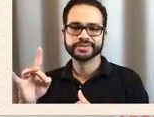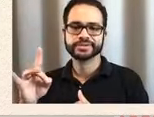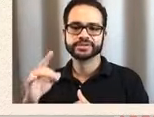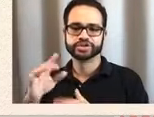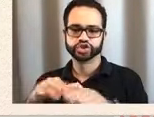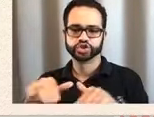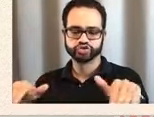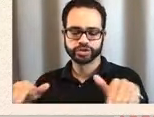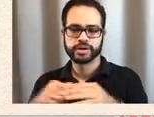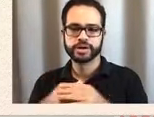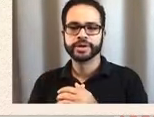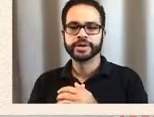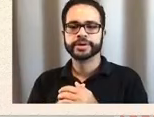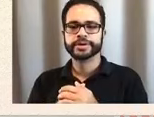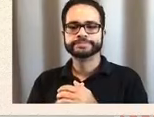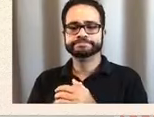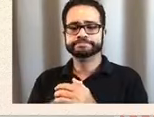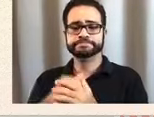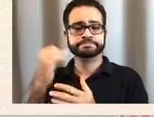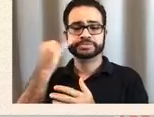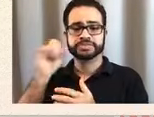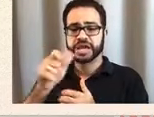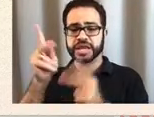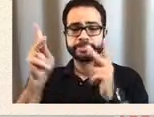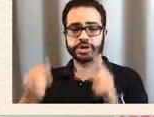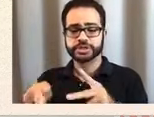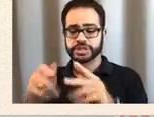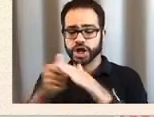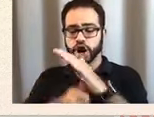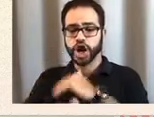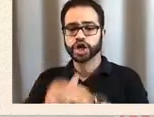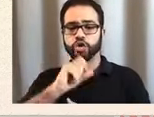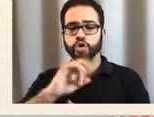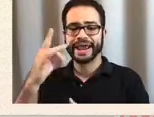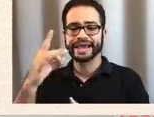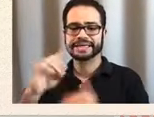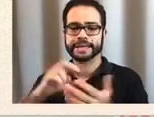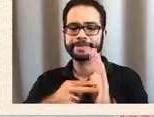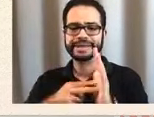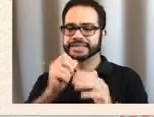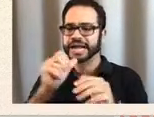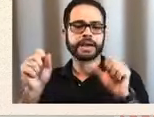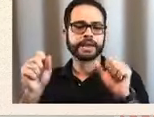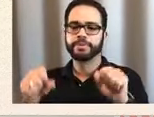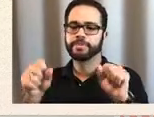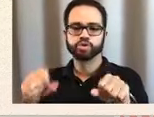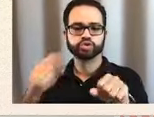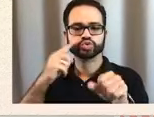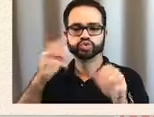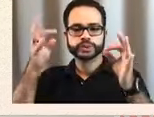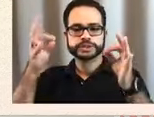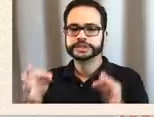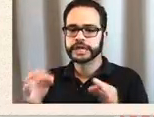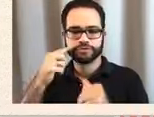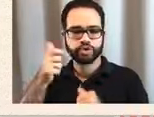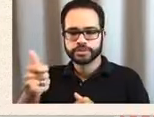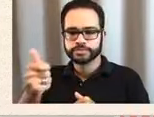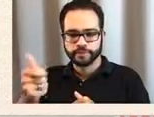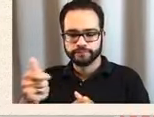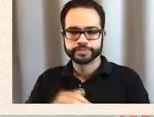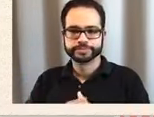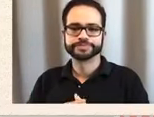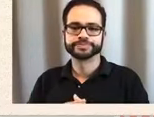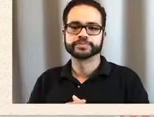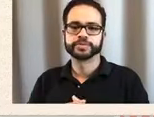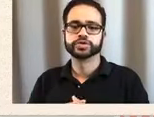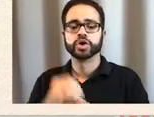is considered to be incapacitated, so that they don't have capacity on a legal, in a legal sense. So if we have an